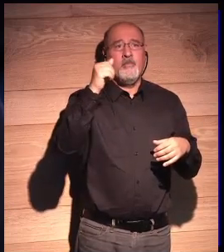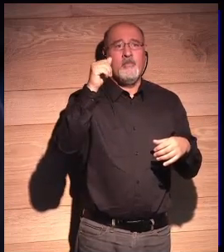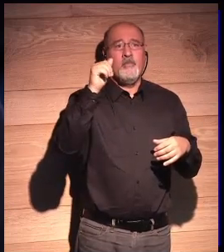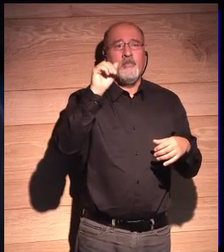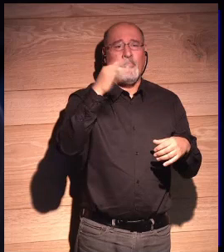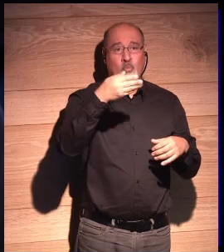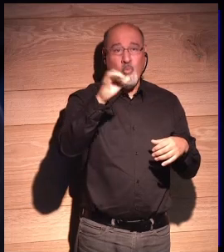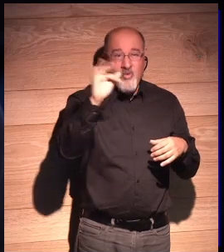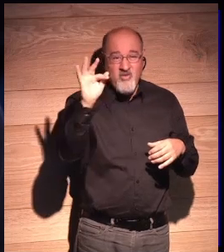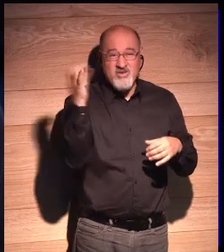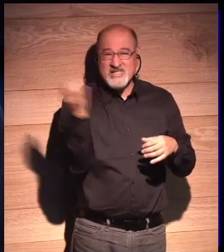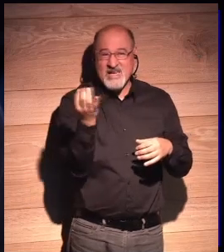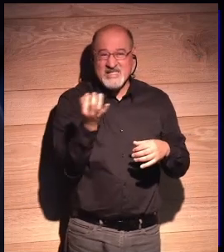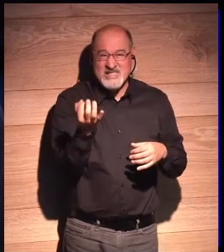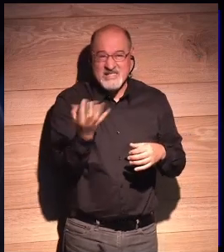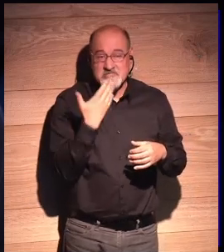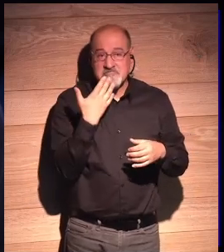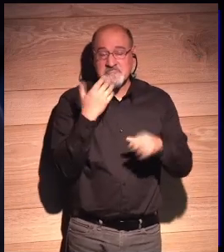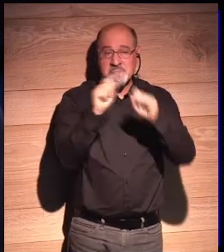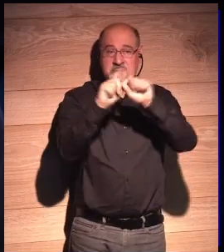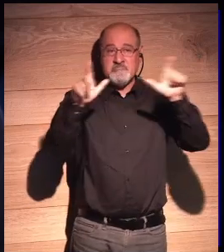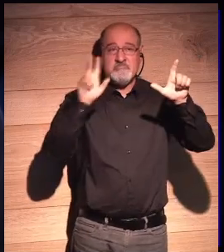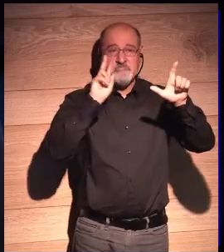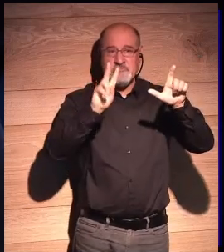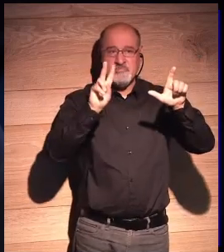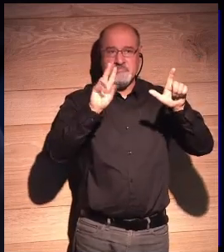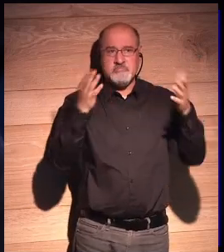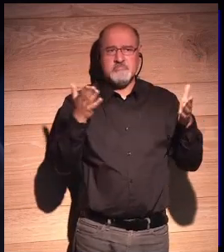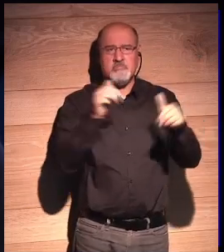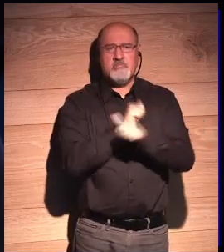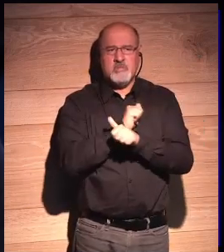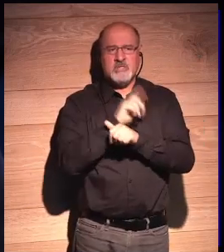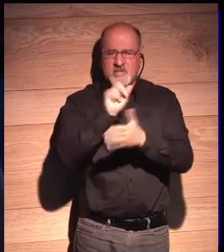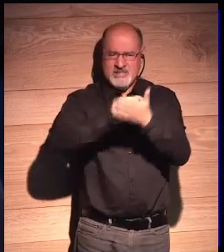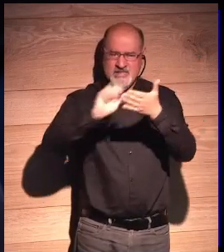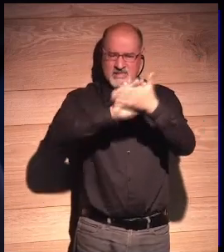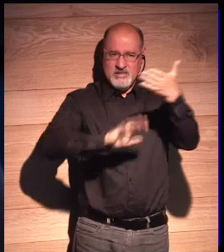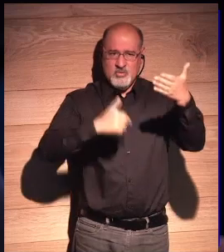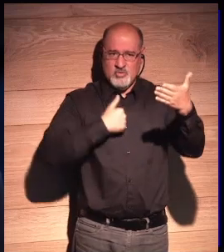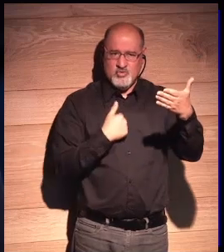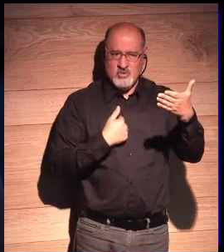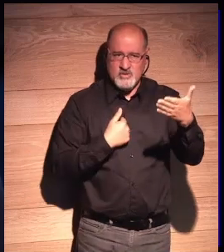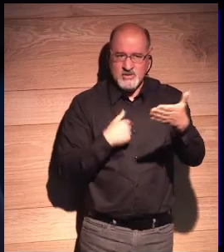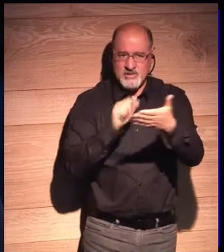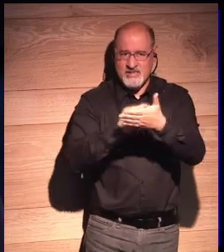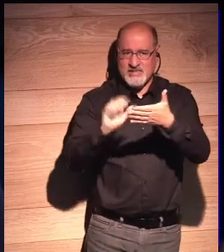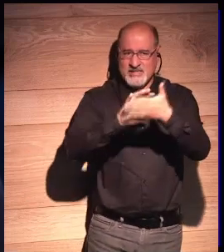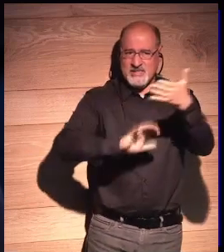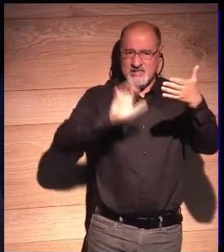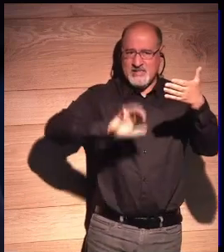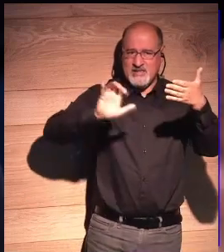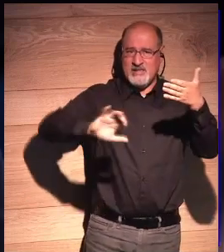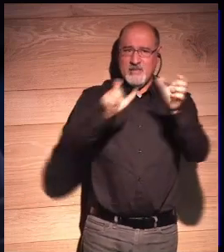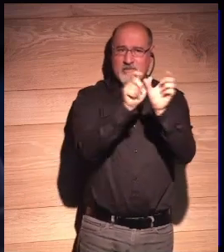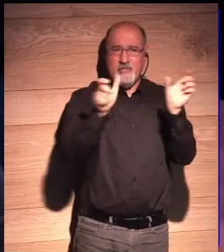And only halfway through did I think, like, wait, I wrote this. Every single word word by word. Literally